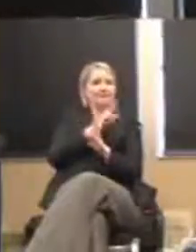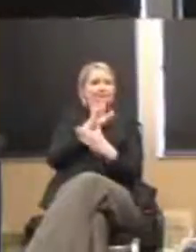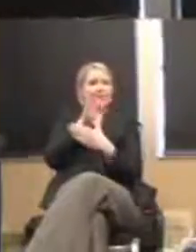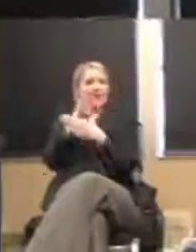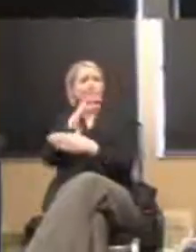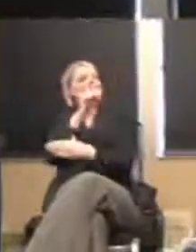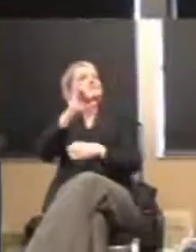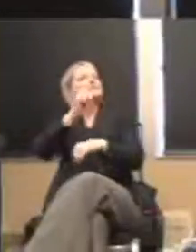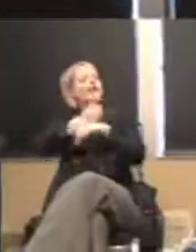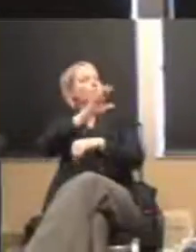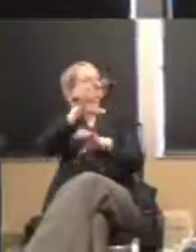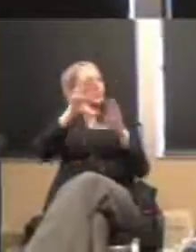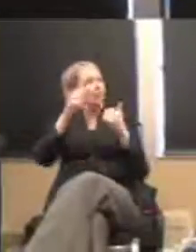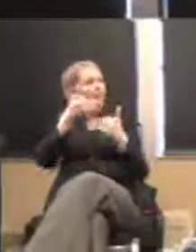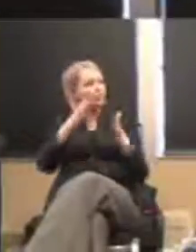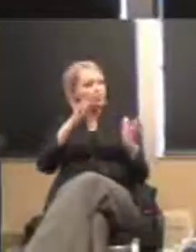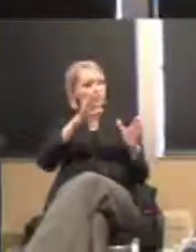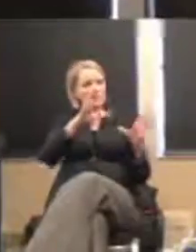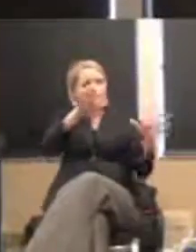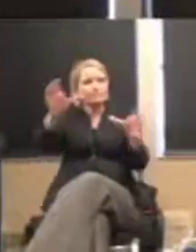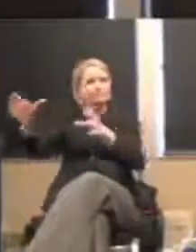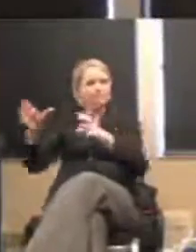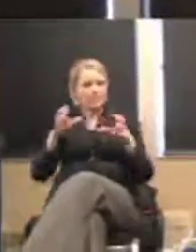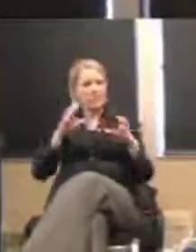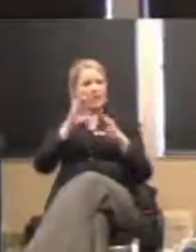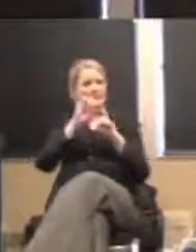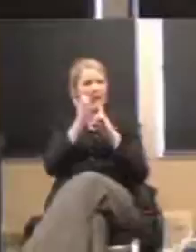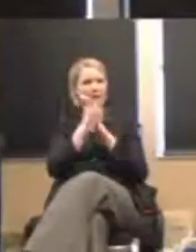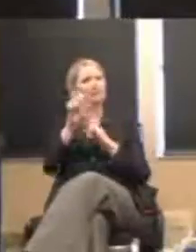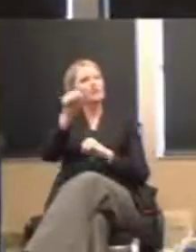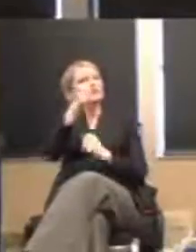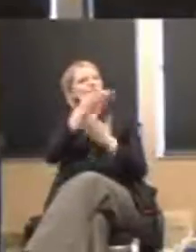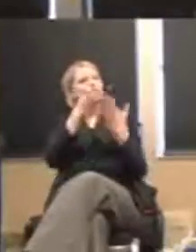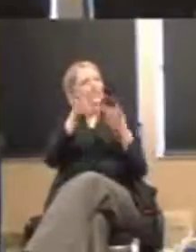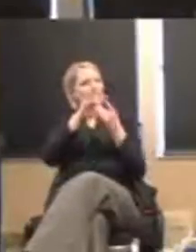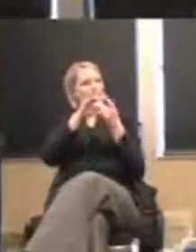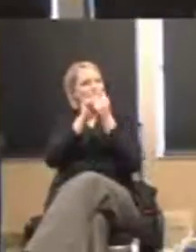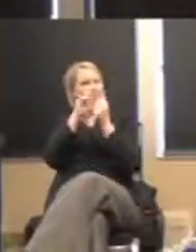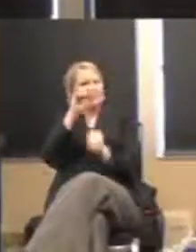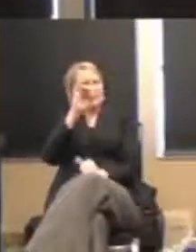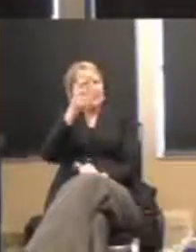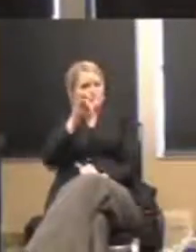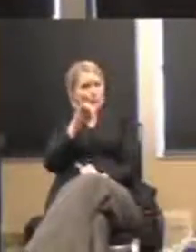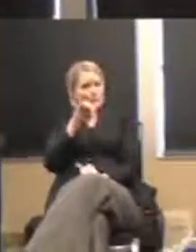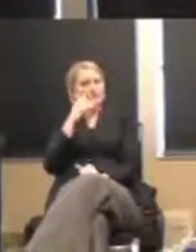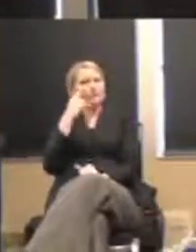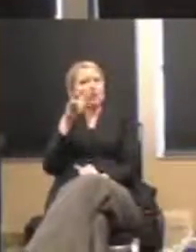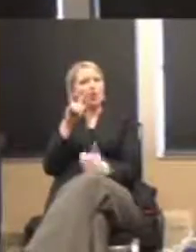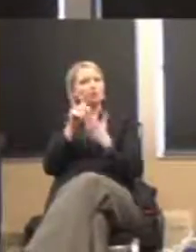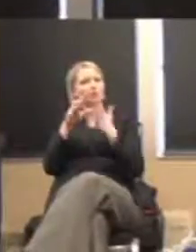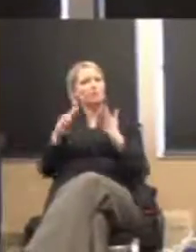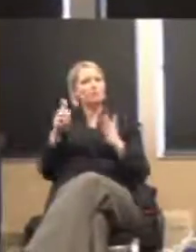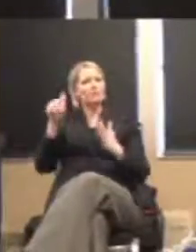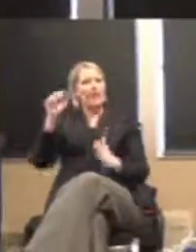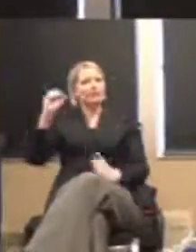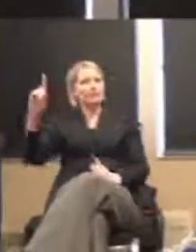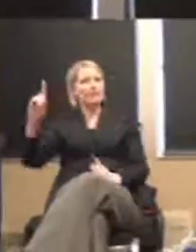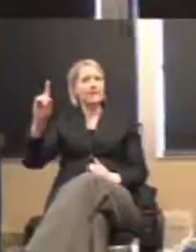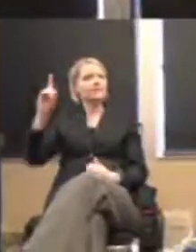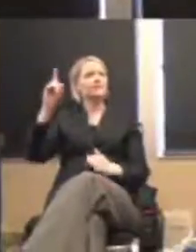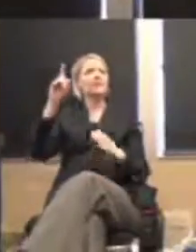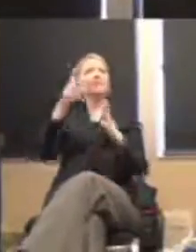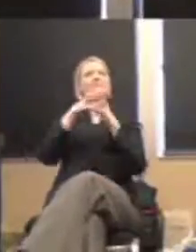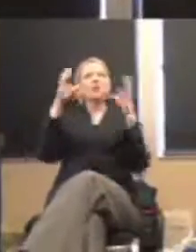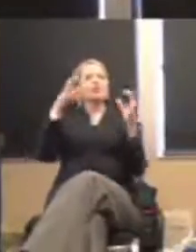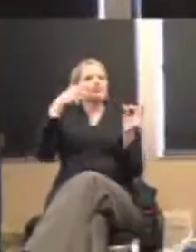up your classroom environment. Another thing related to the sensory area for our students on the spectrum that is very distracting is when